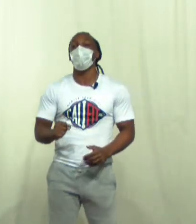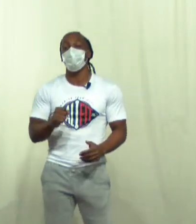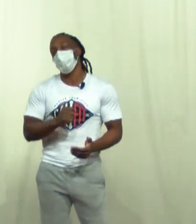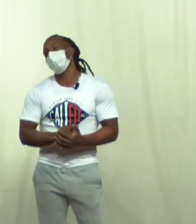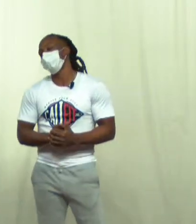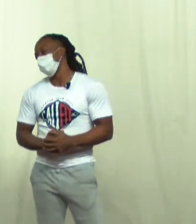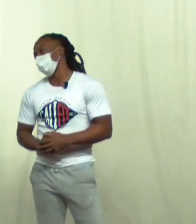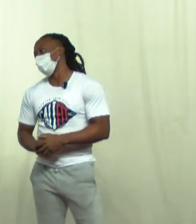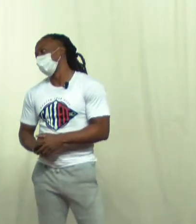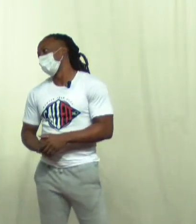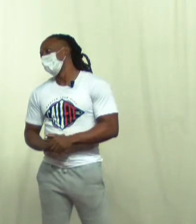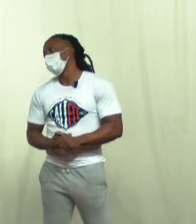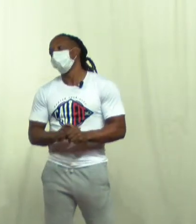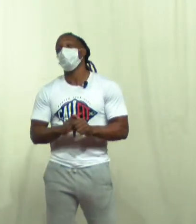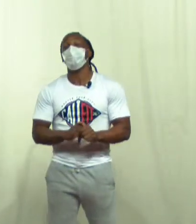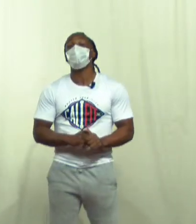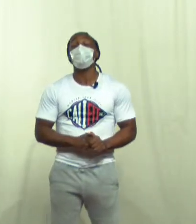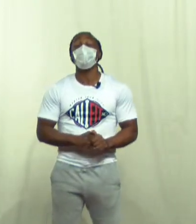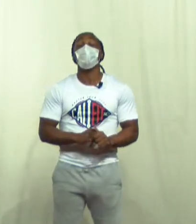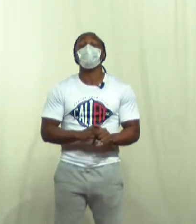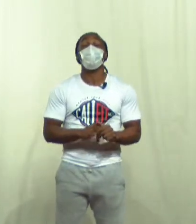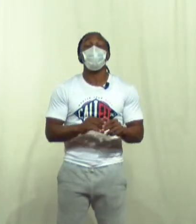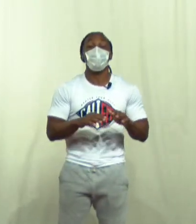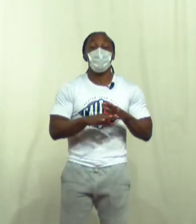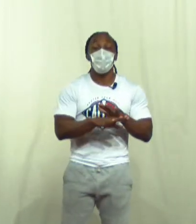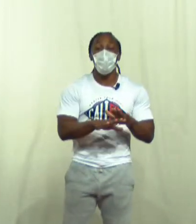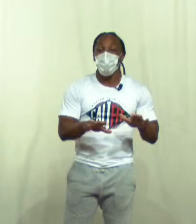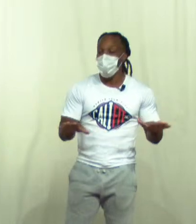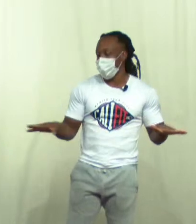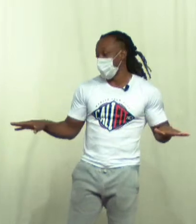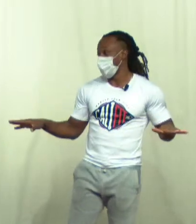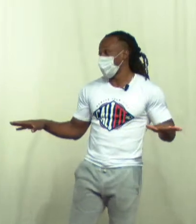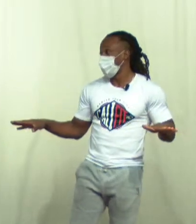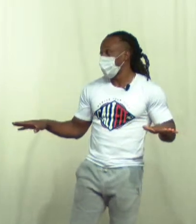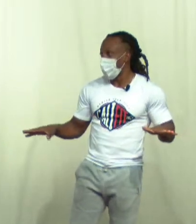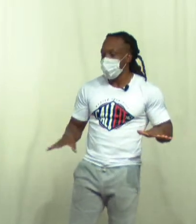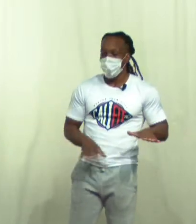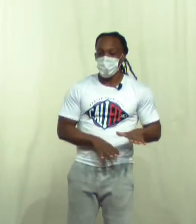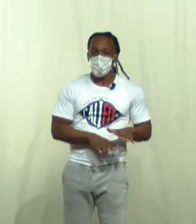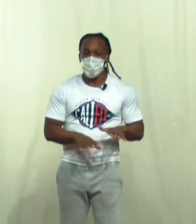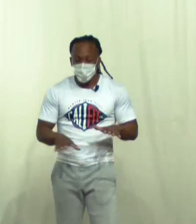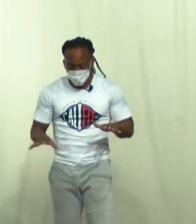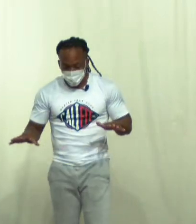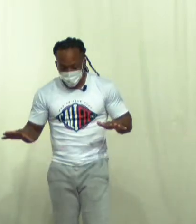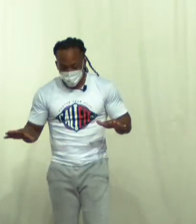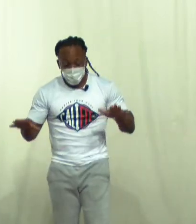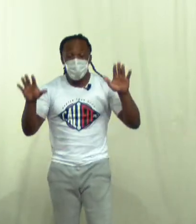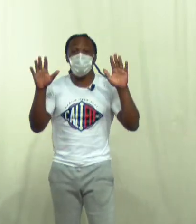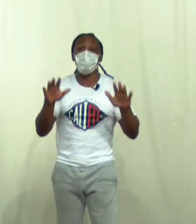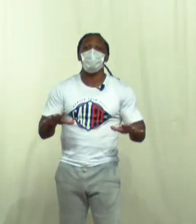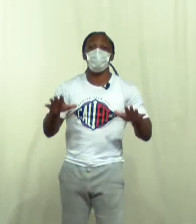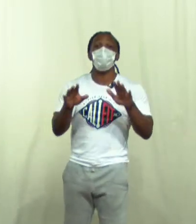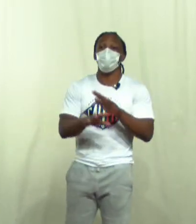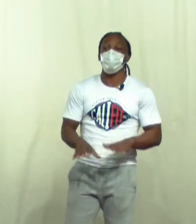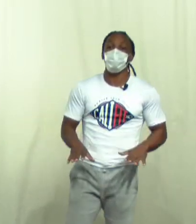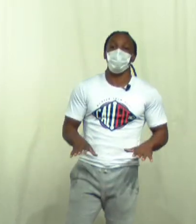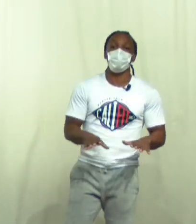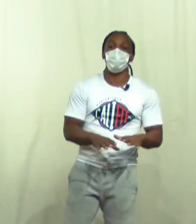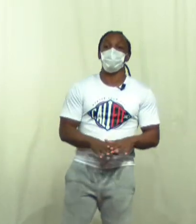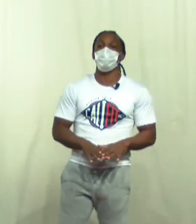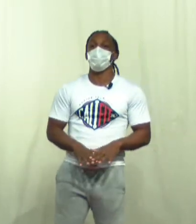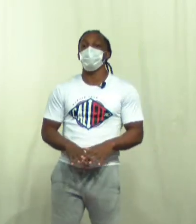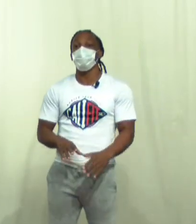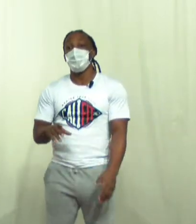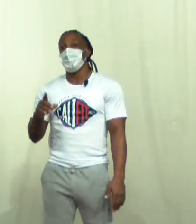about proprioception. That's just a fancy word for awareness. Okay. Right? So this is a super